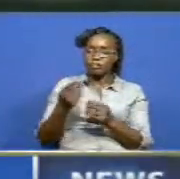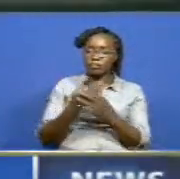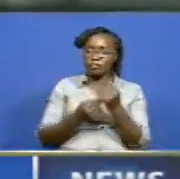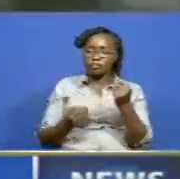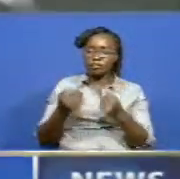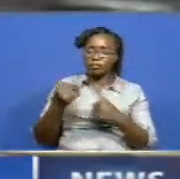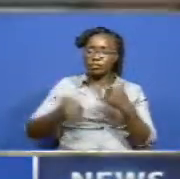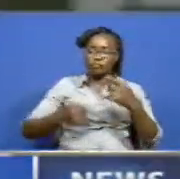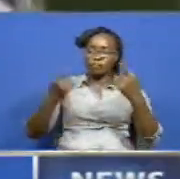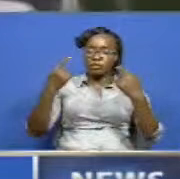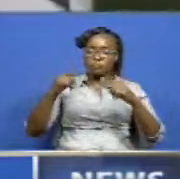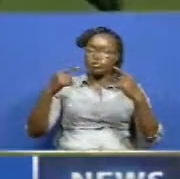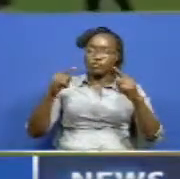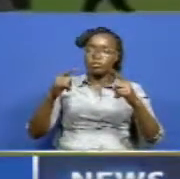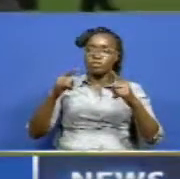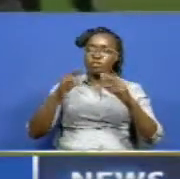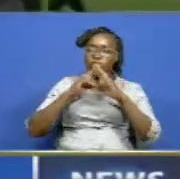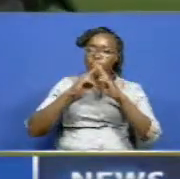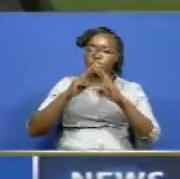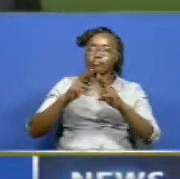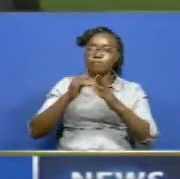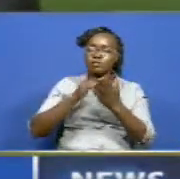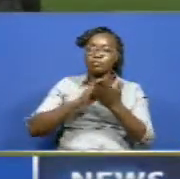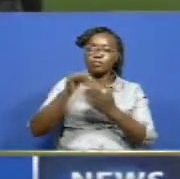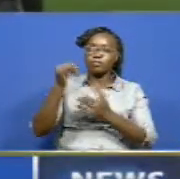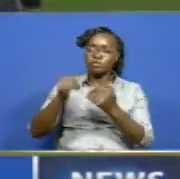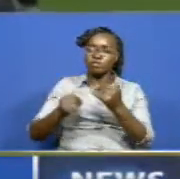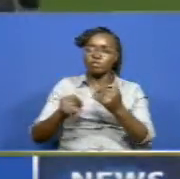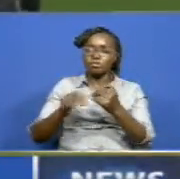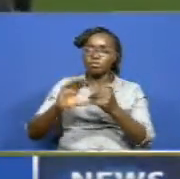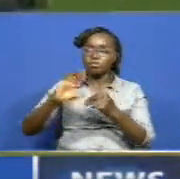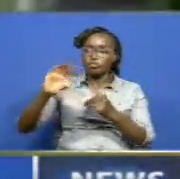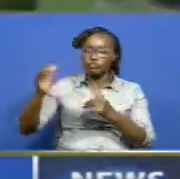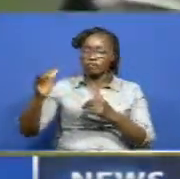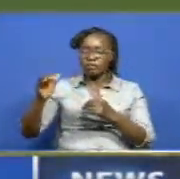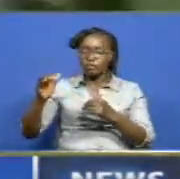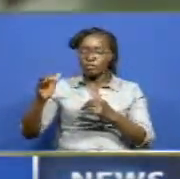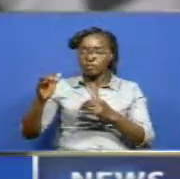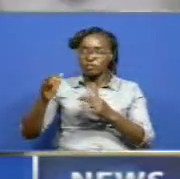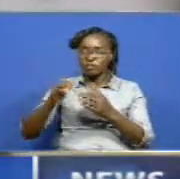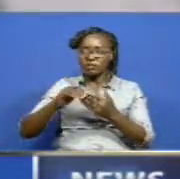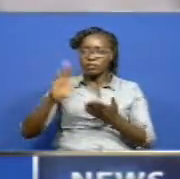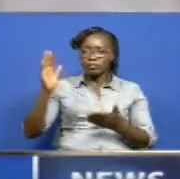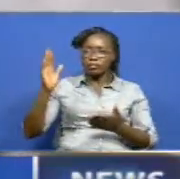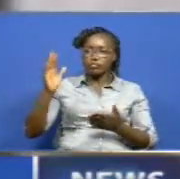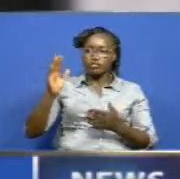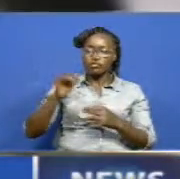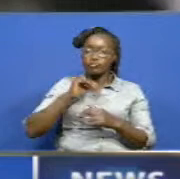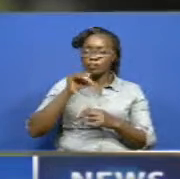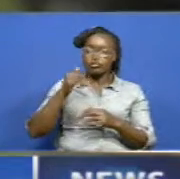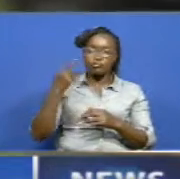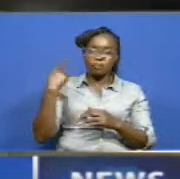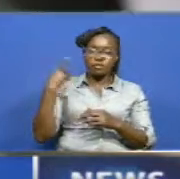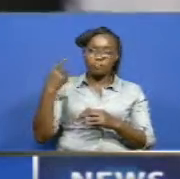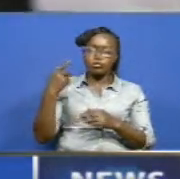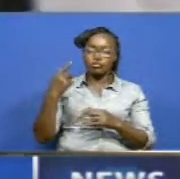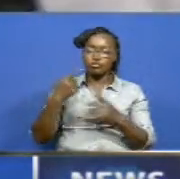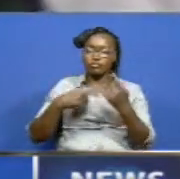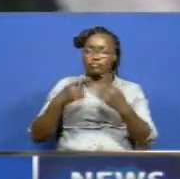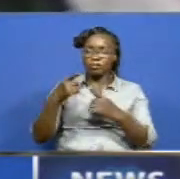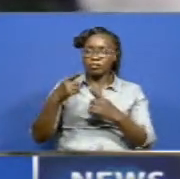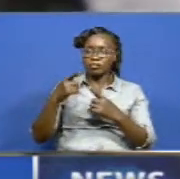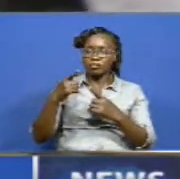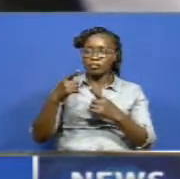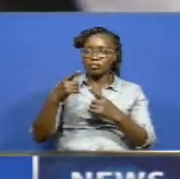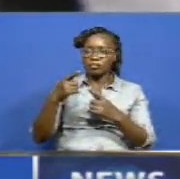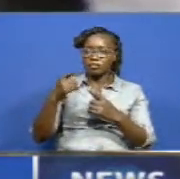enjoyed successful domestic results at the weekend, although City was far more noteworthy as they beat Tottenham Hotspur in the